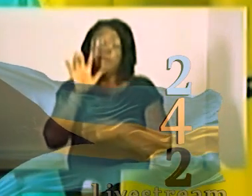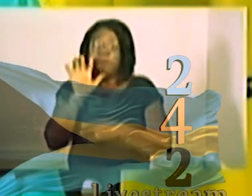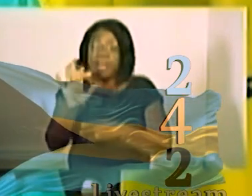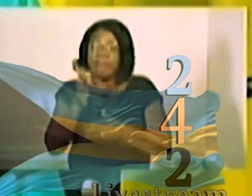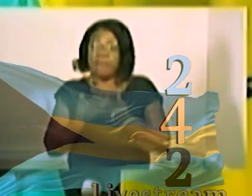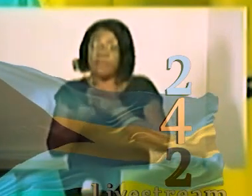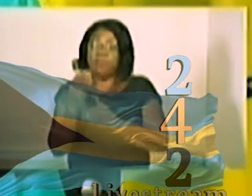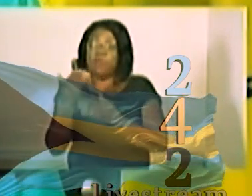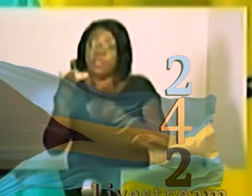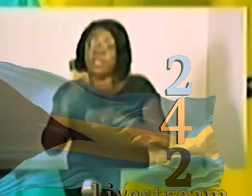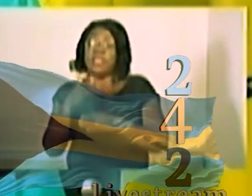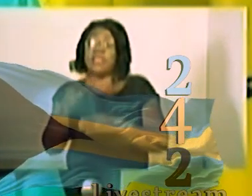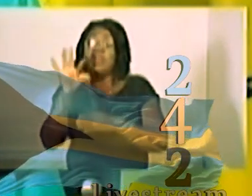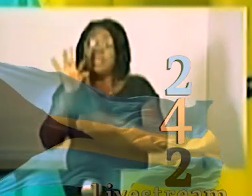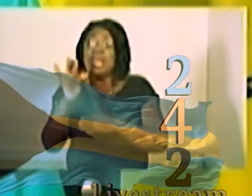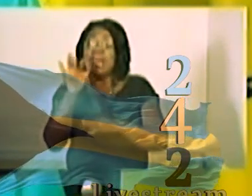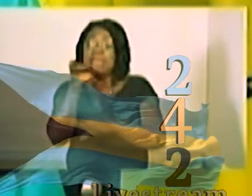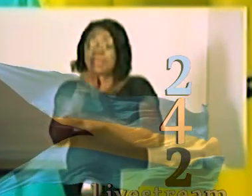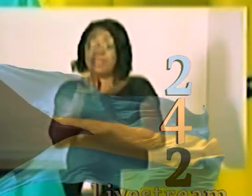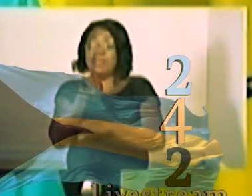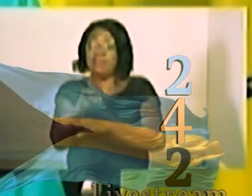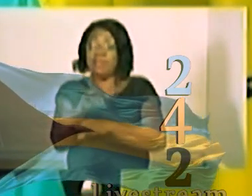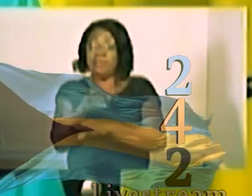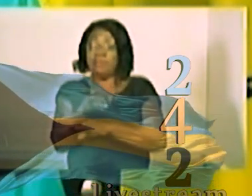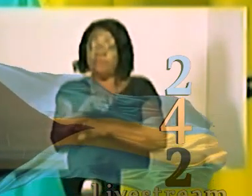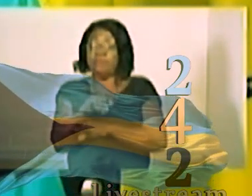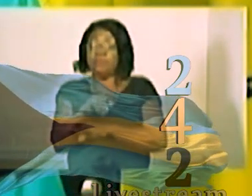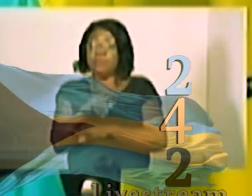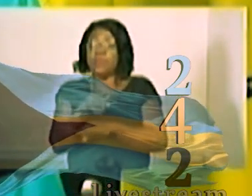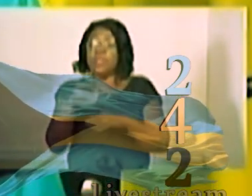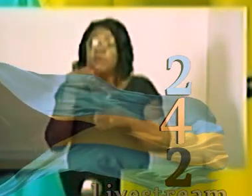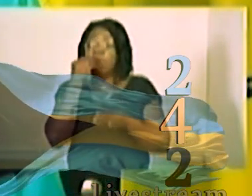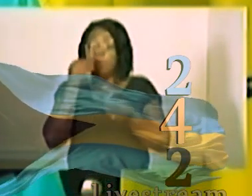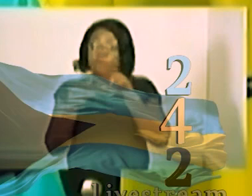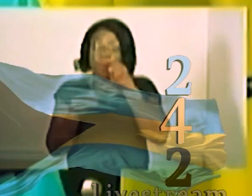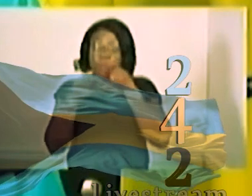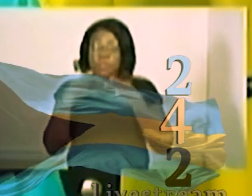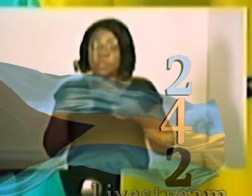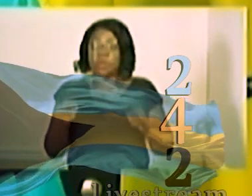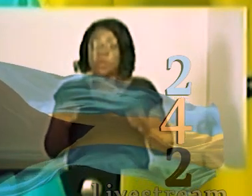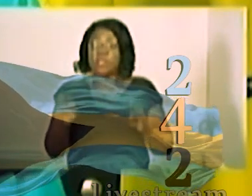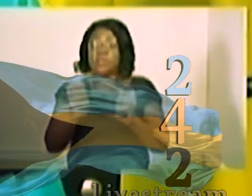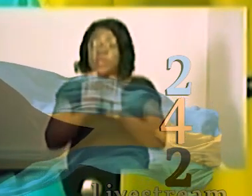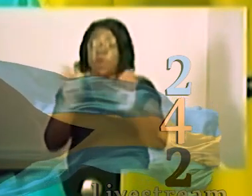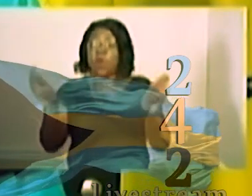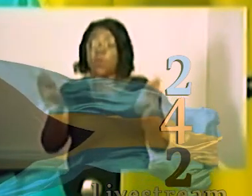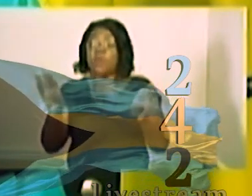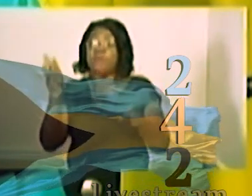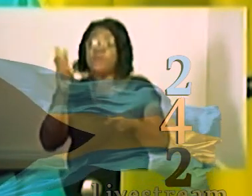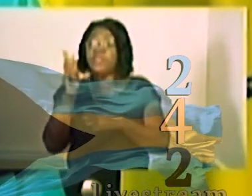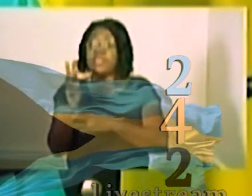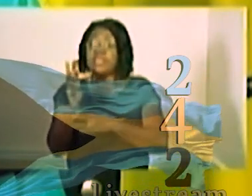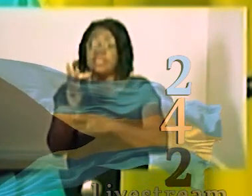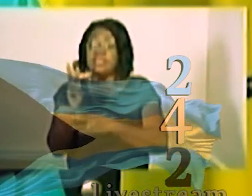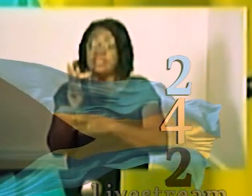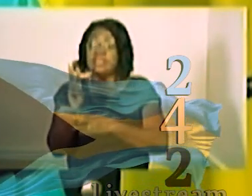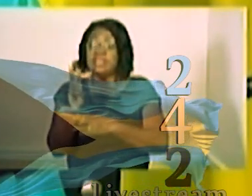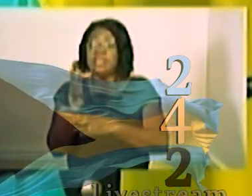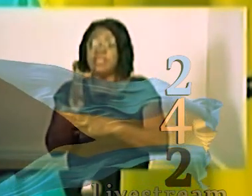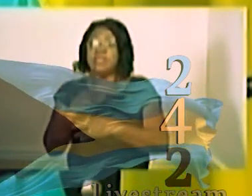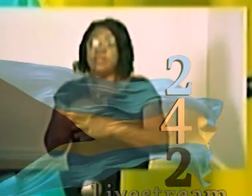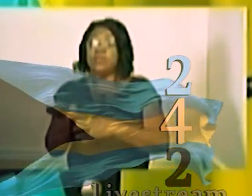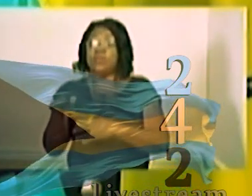5 a.m. to 9 p.m. Grocery stores may open 6 a.m.